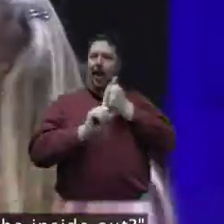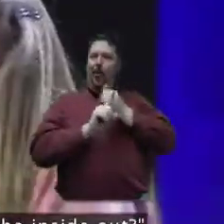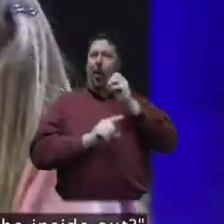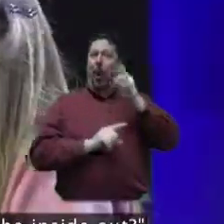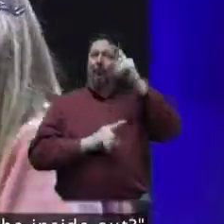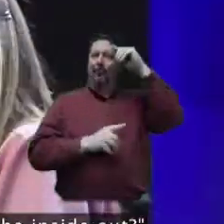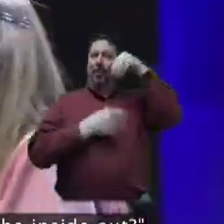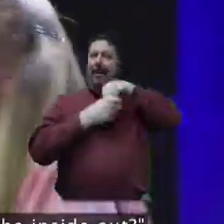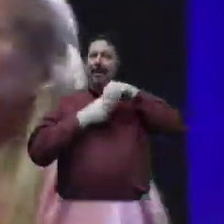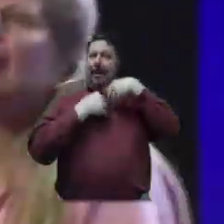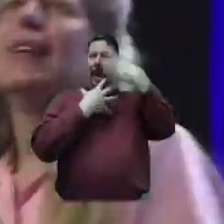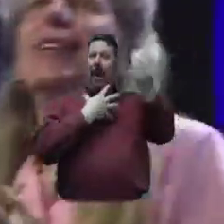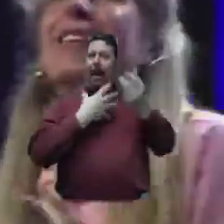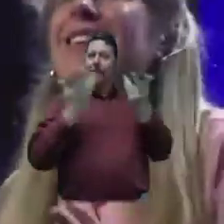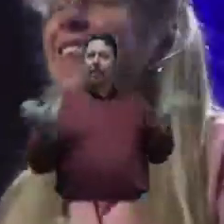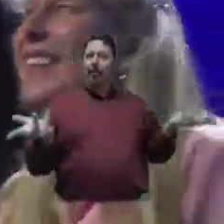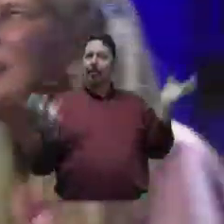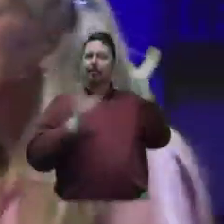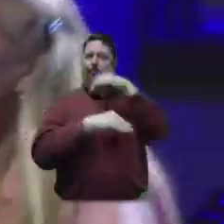brain from the inside out?